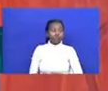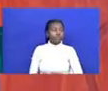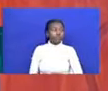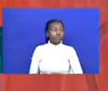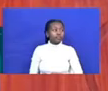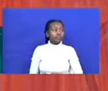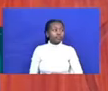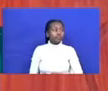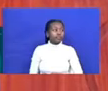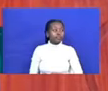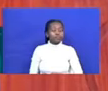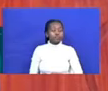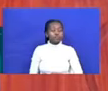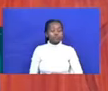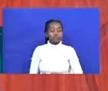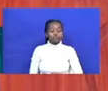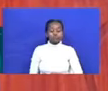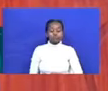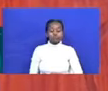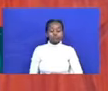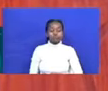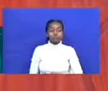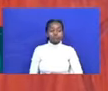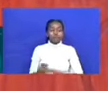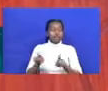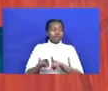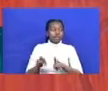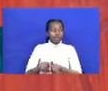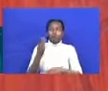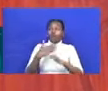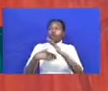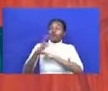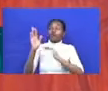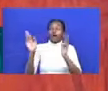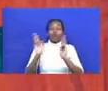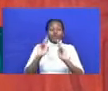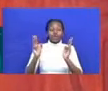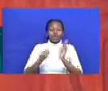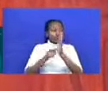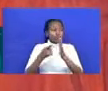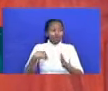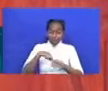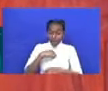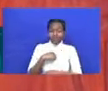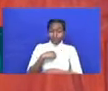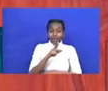I feel God is going to display His kingdom in our time.